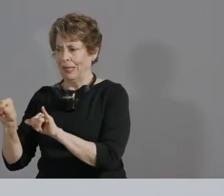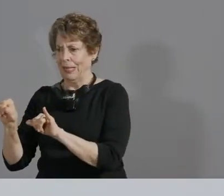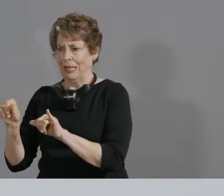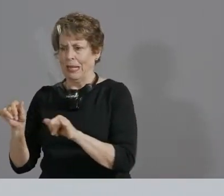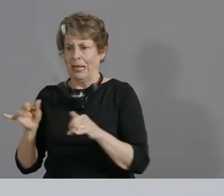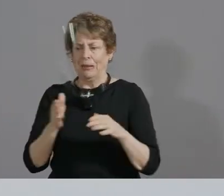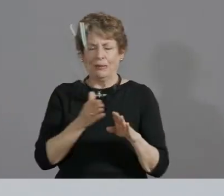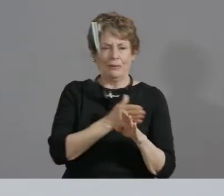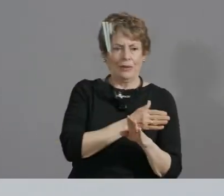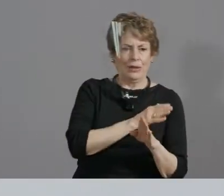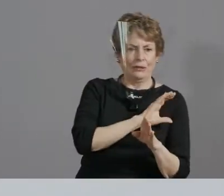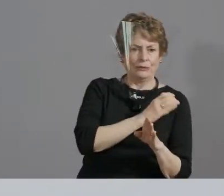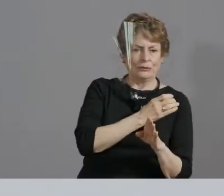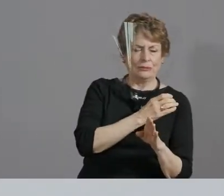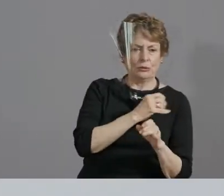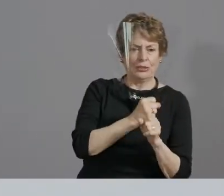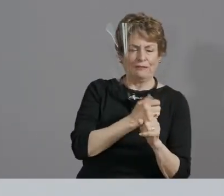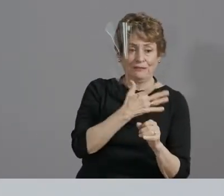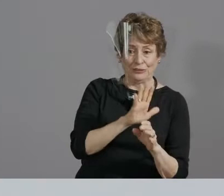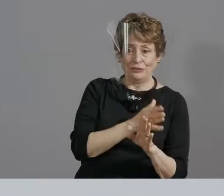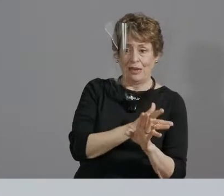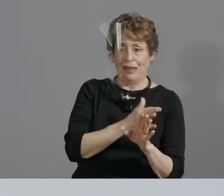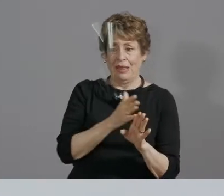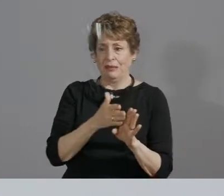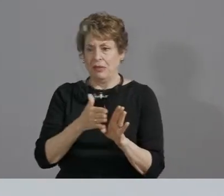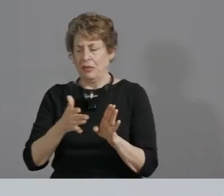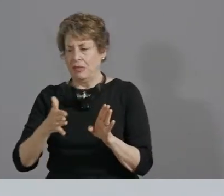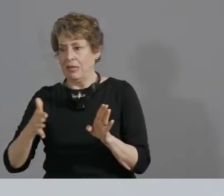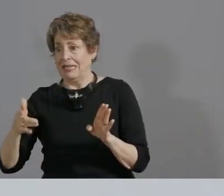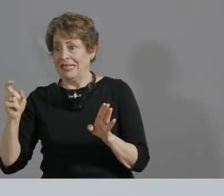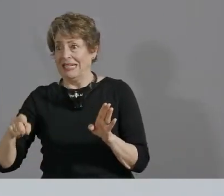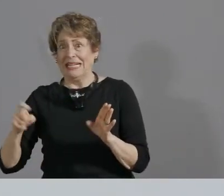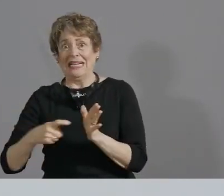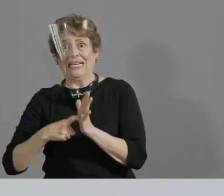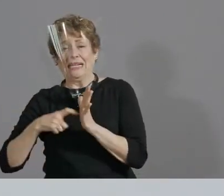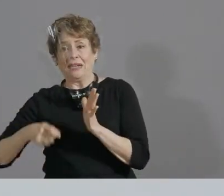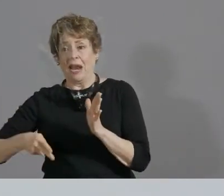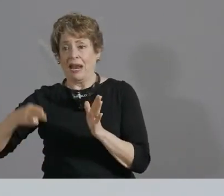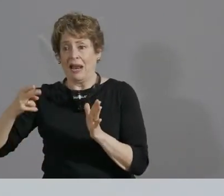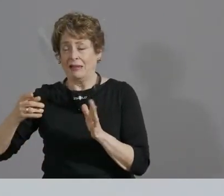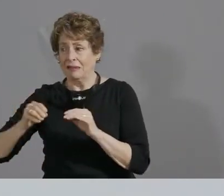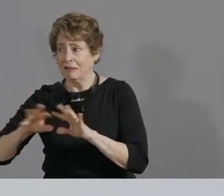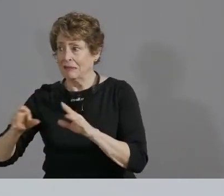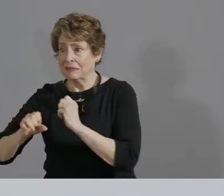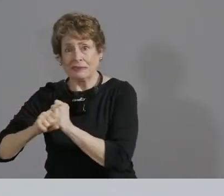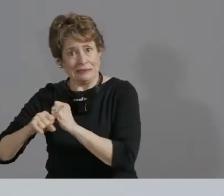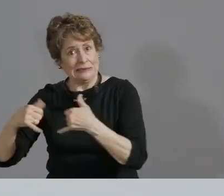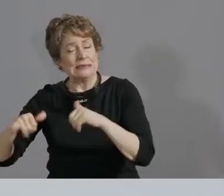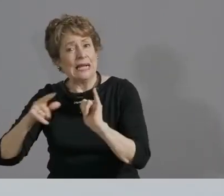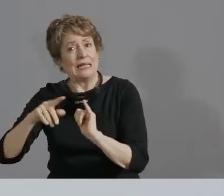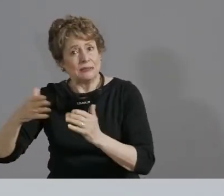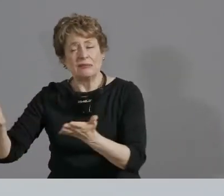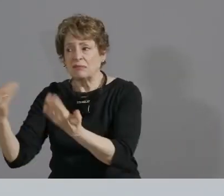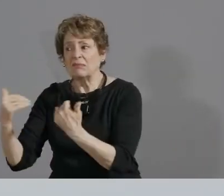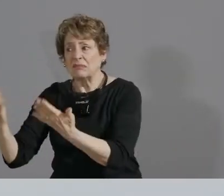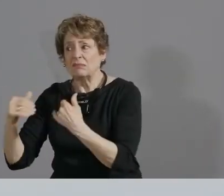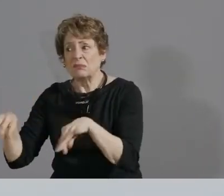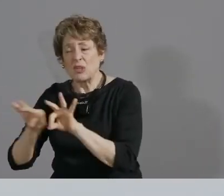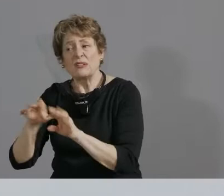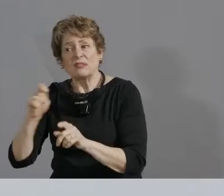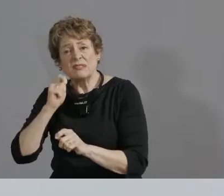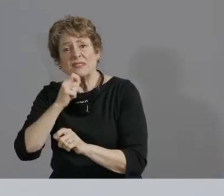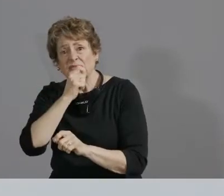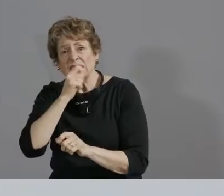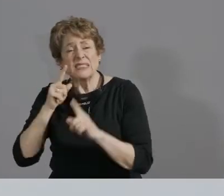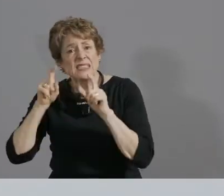can you send a message out to the community about maybe the importance of continuing to test if you feel you've been exposed? Yeah, absolutely. So we are seeing